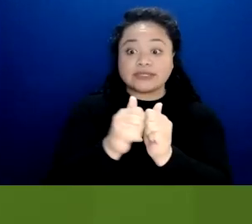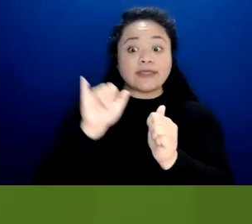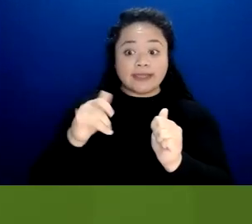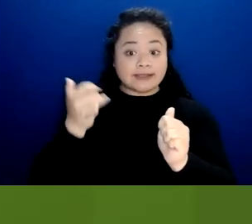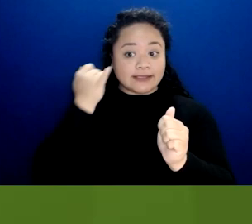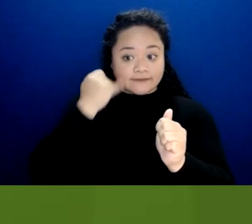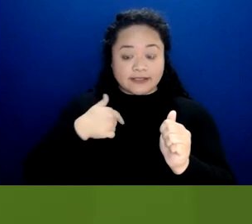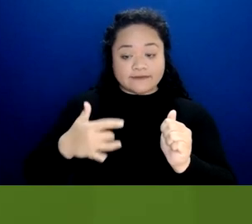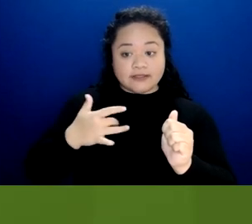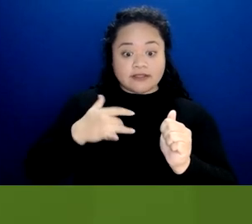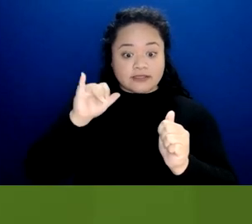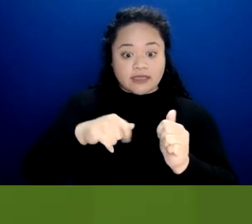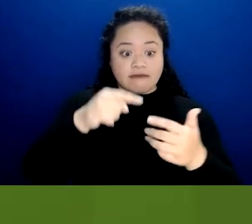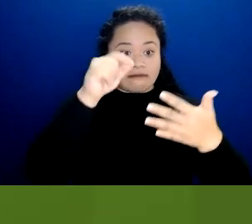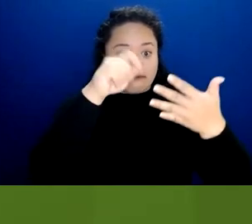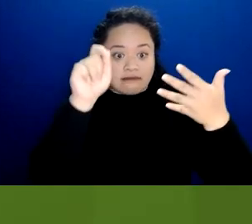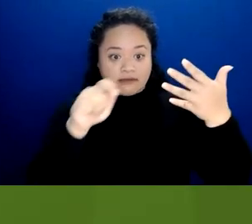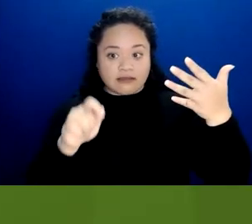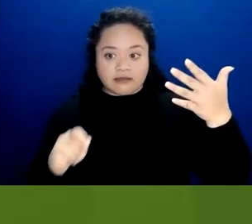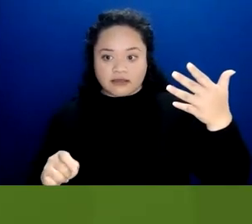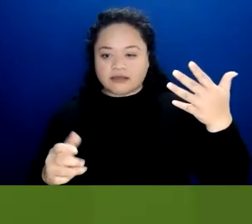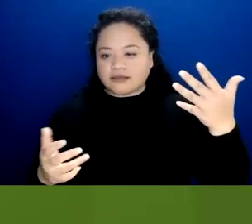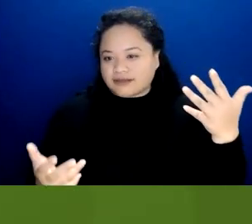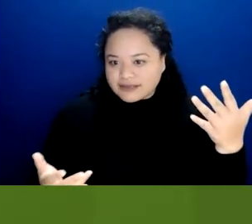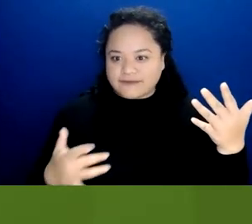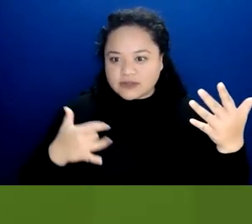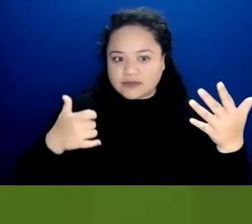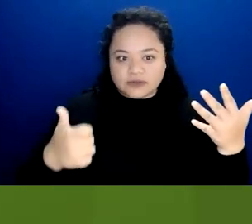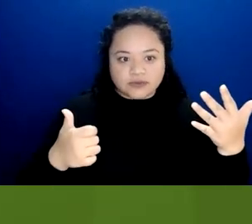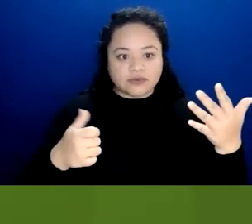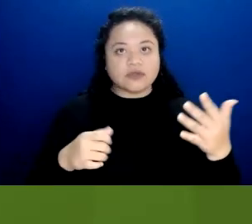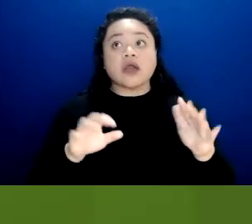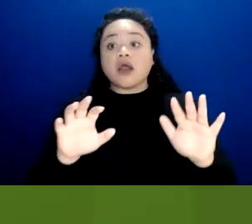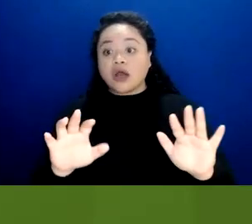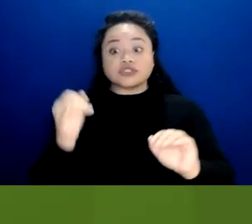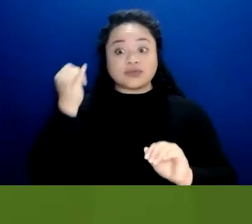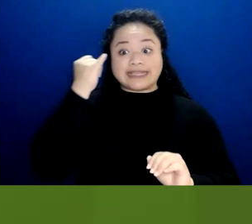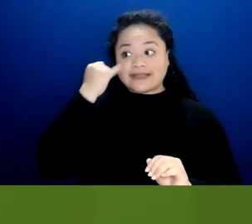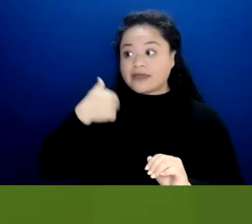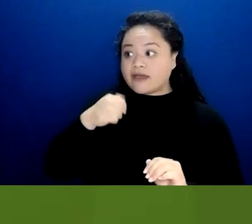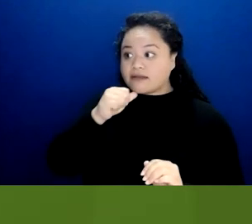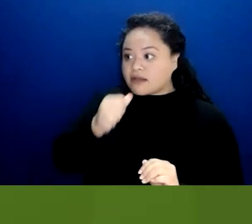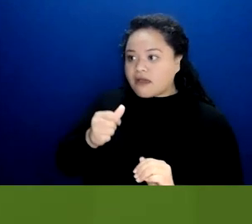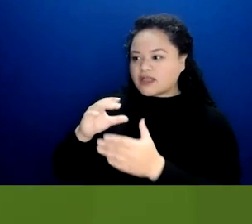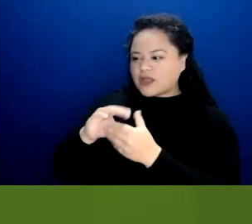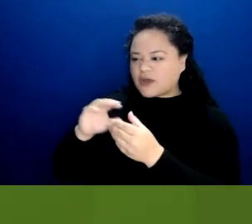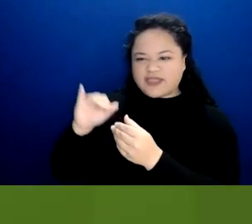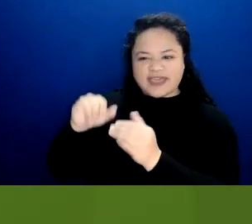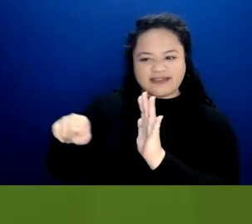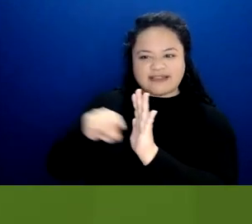belong. And importantly, that if it didn't, if I wasn't using those same kinds of slurs back at other people, then I,